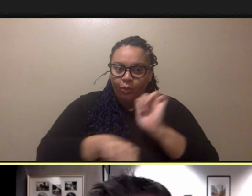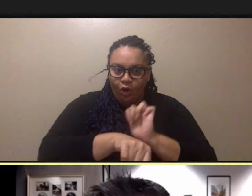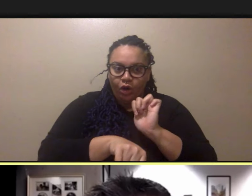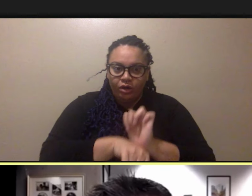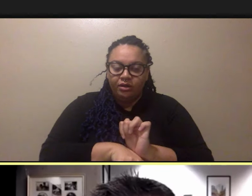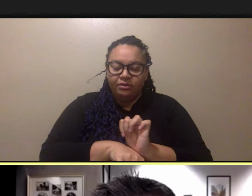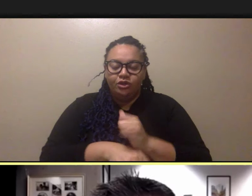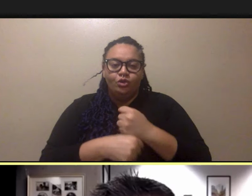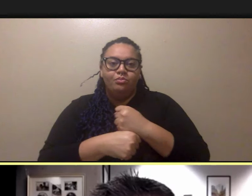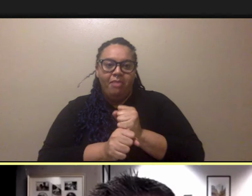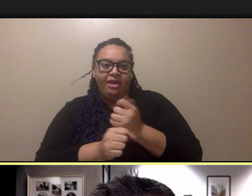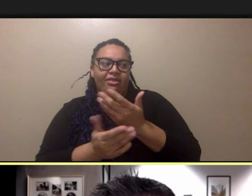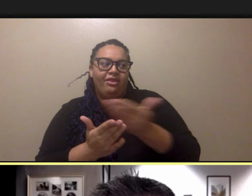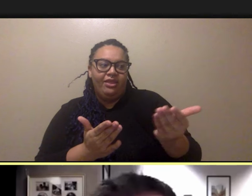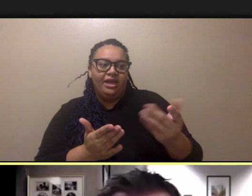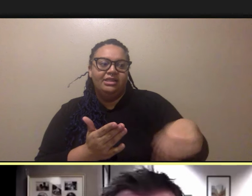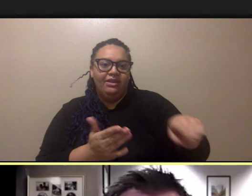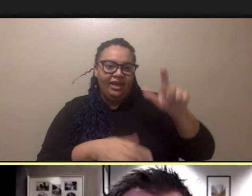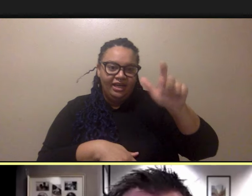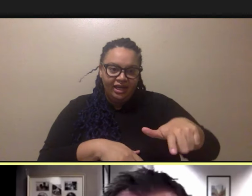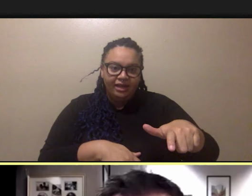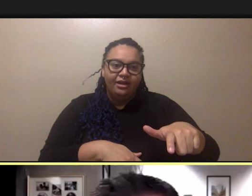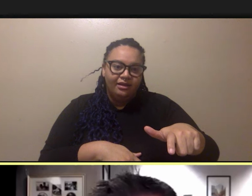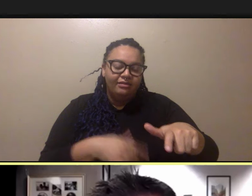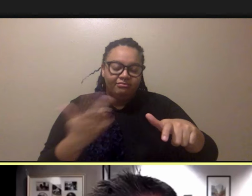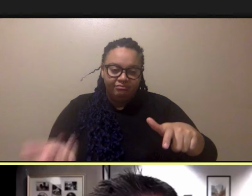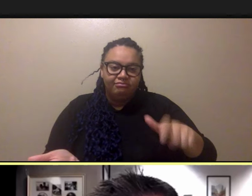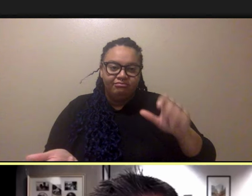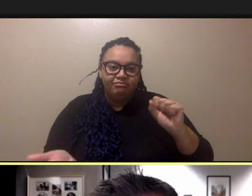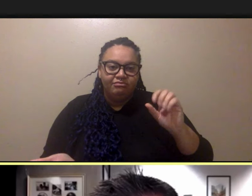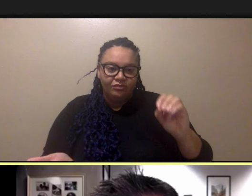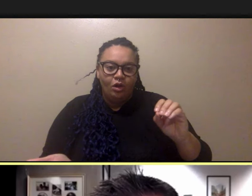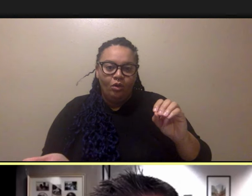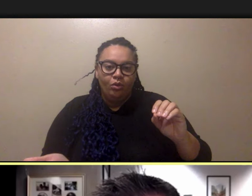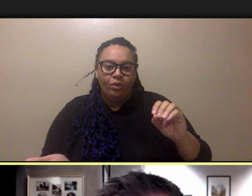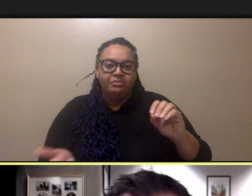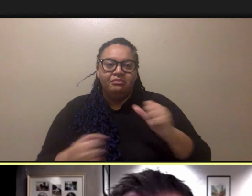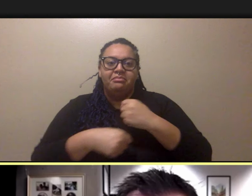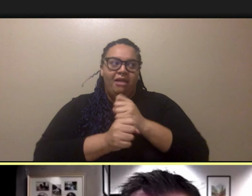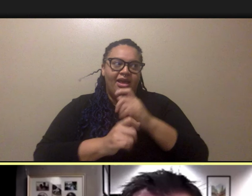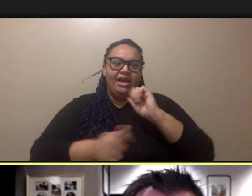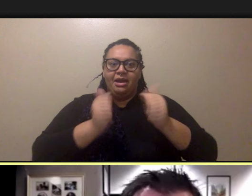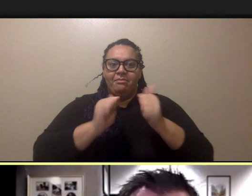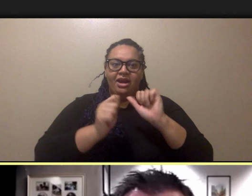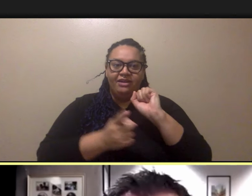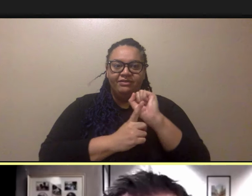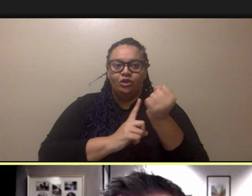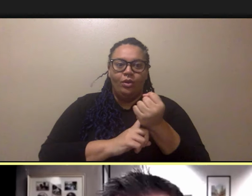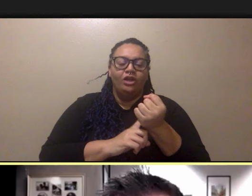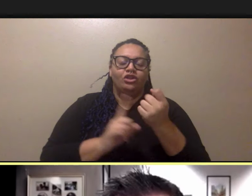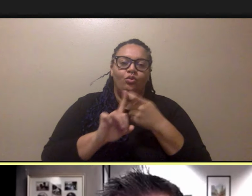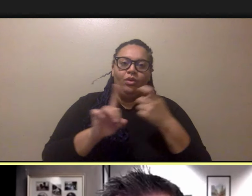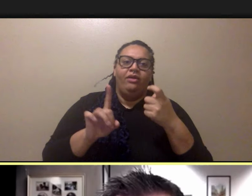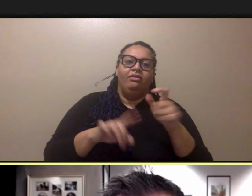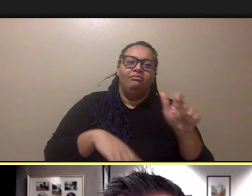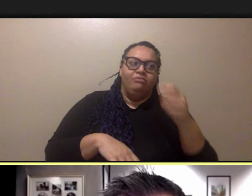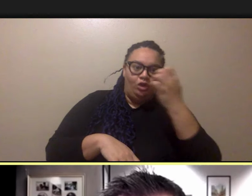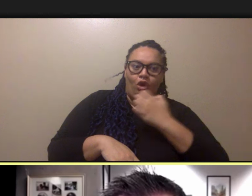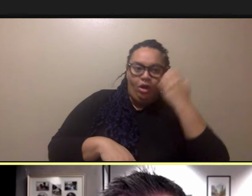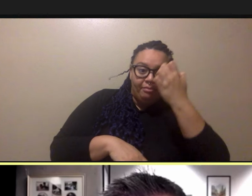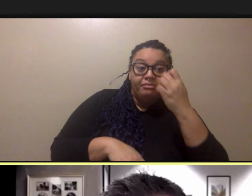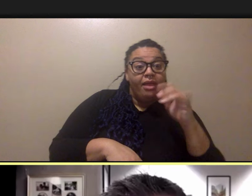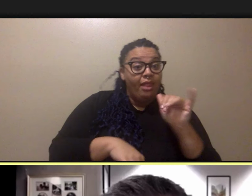stuff that would make England richer and put it in a competitive situation with the rest of Europe. That